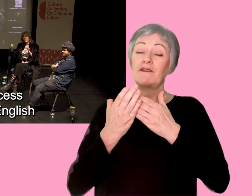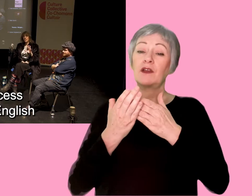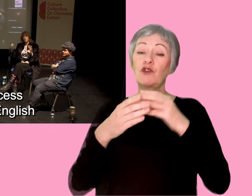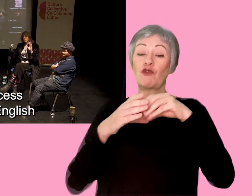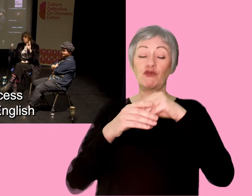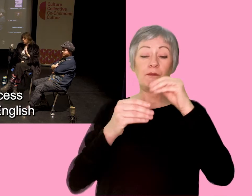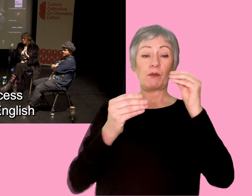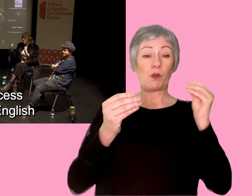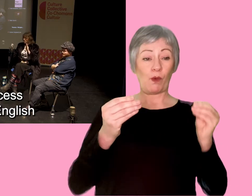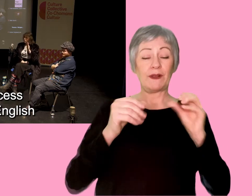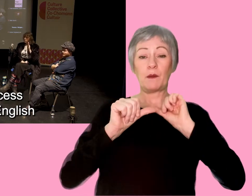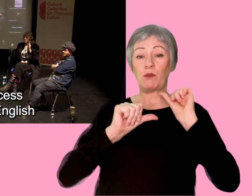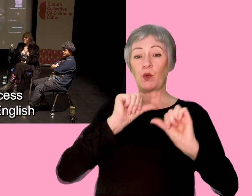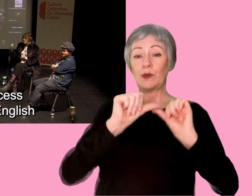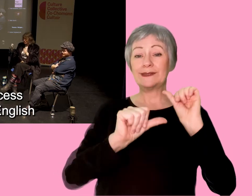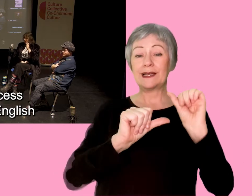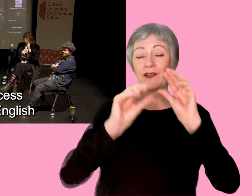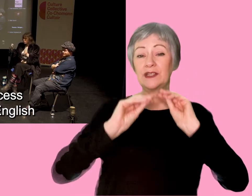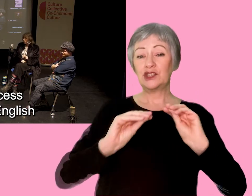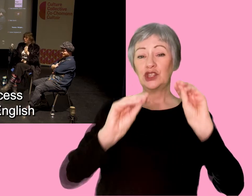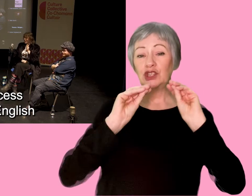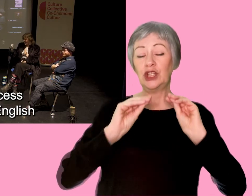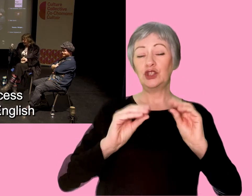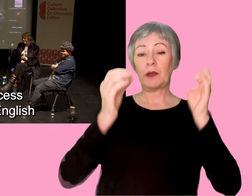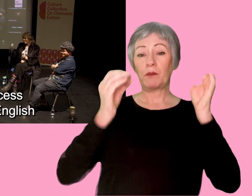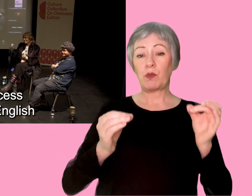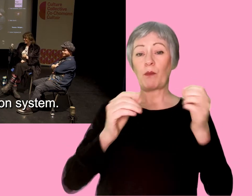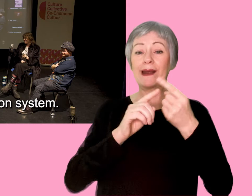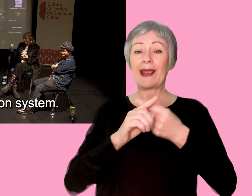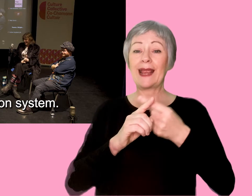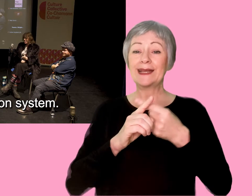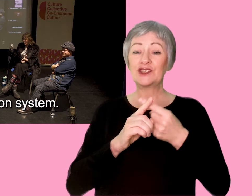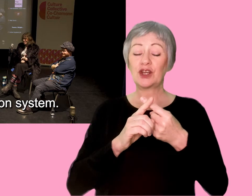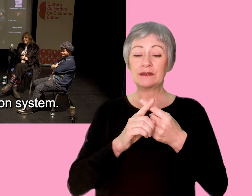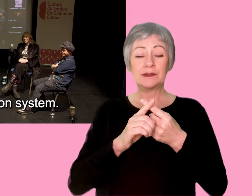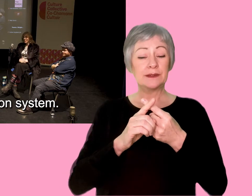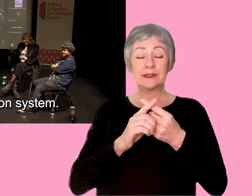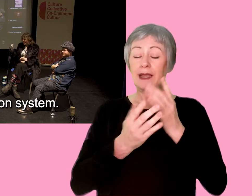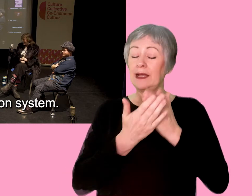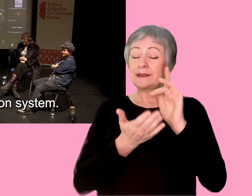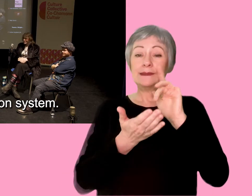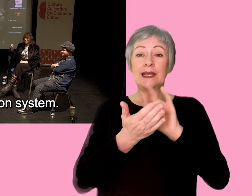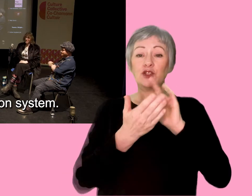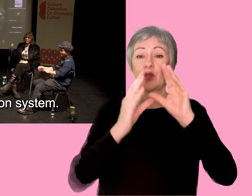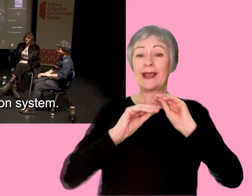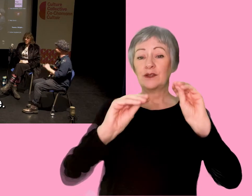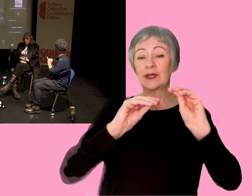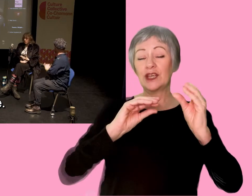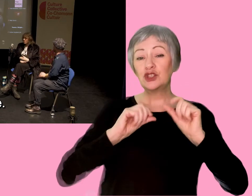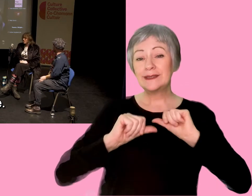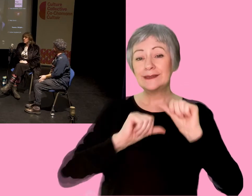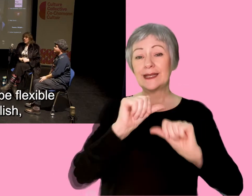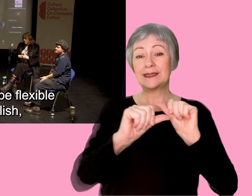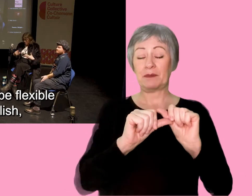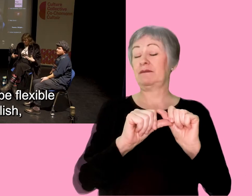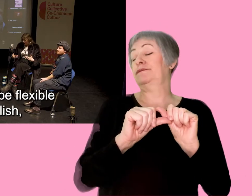removing this process of teaching proper English as central to the education system. It's a